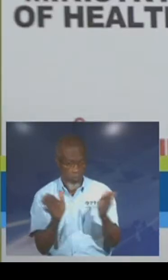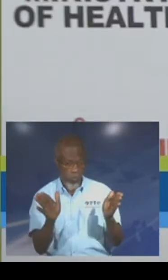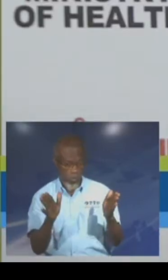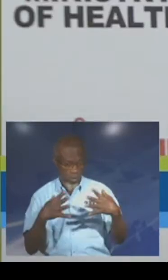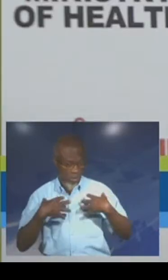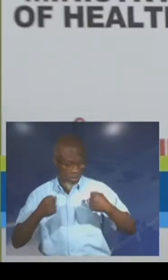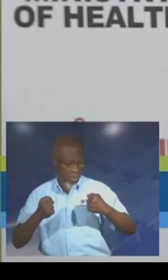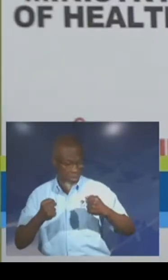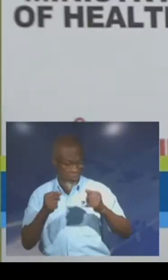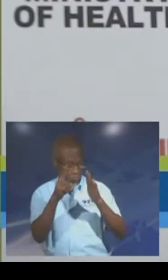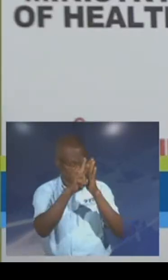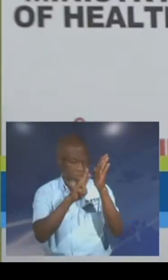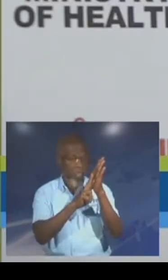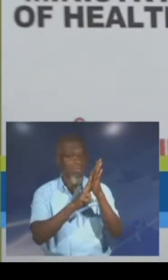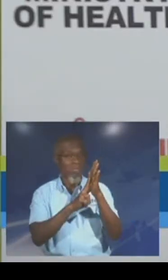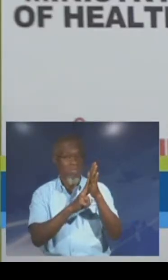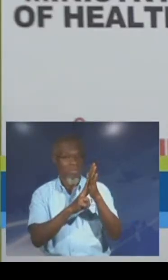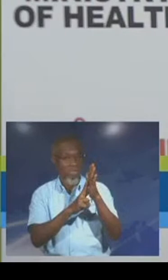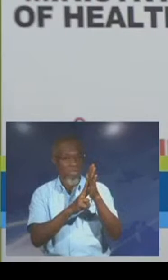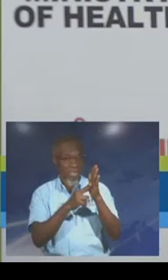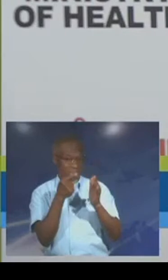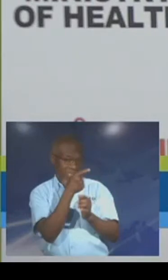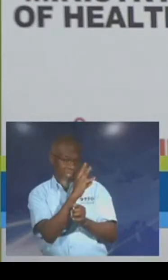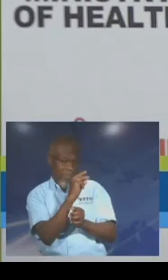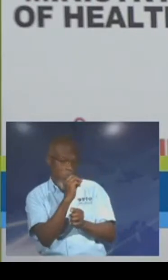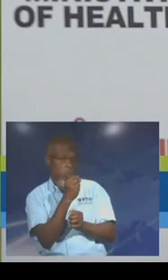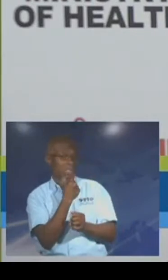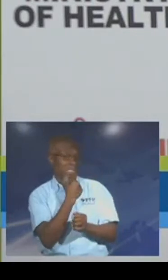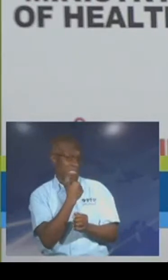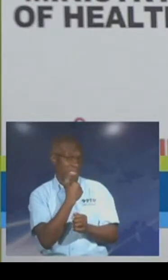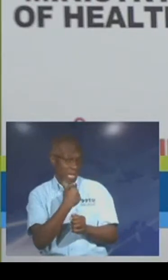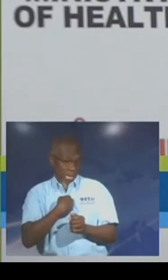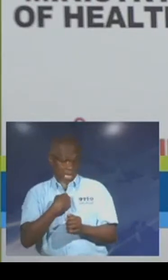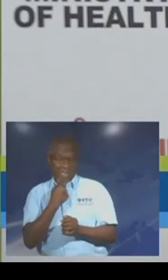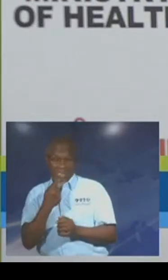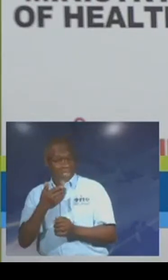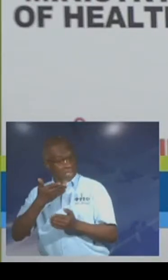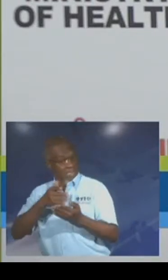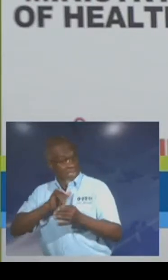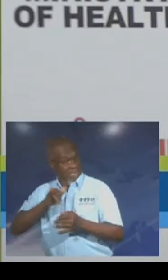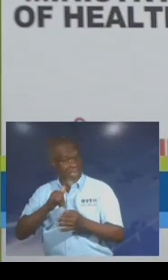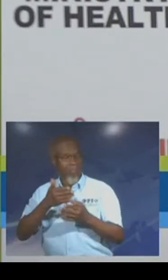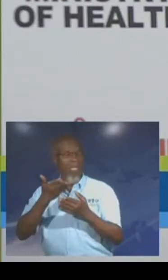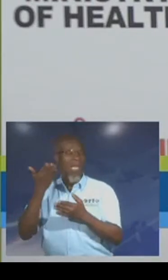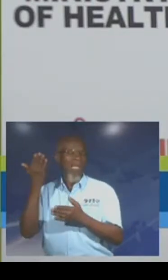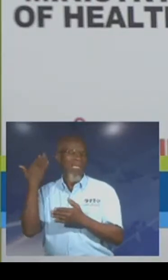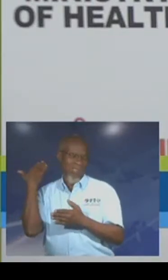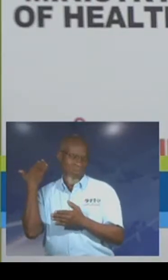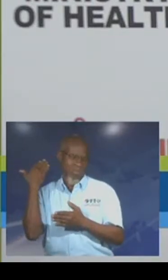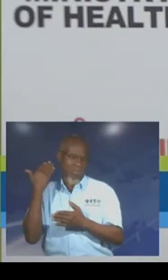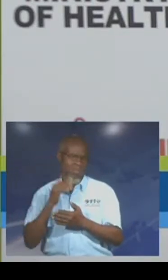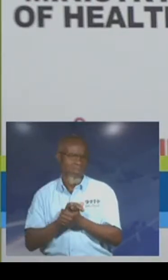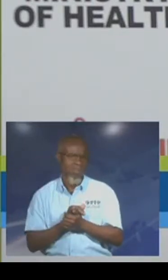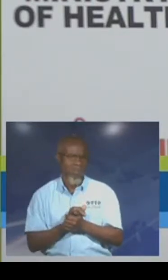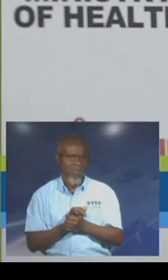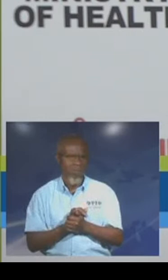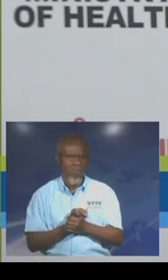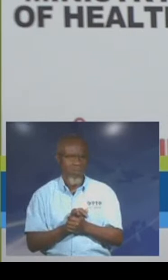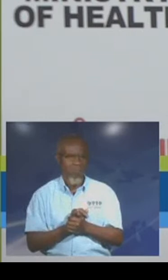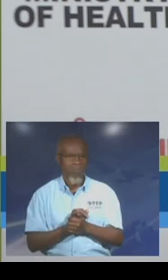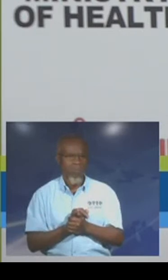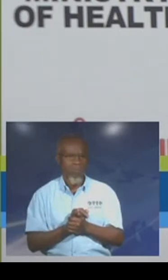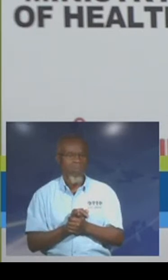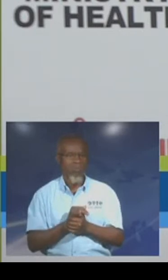the CMO indicated and as I indicated last week, the new regulations that will come out by Saturday the